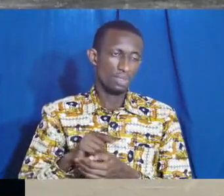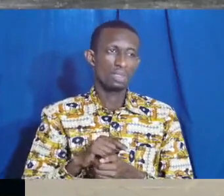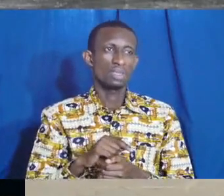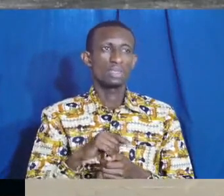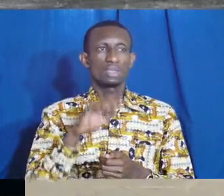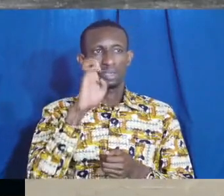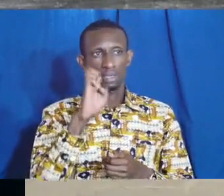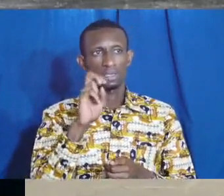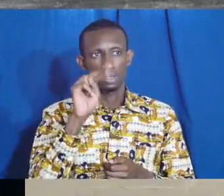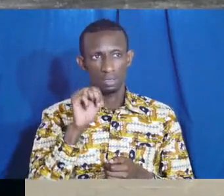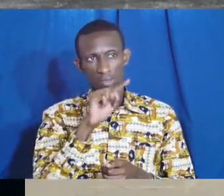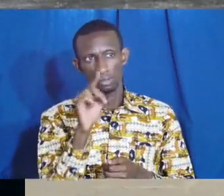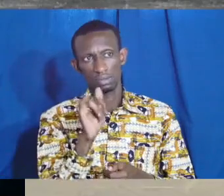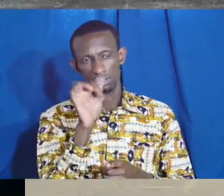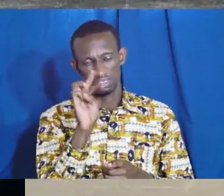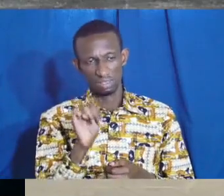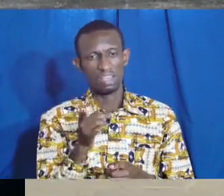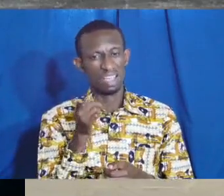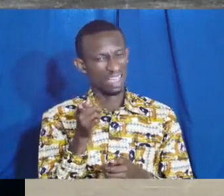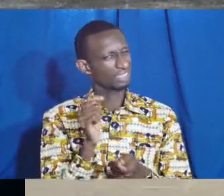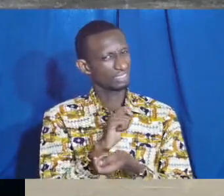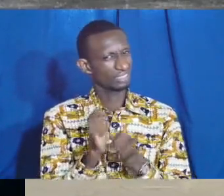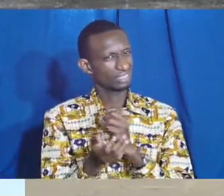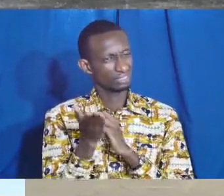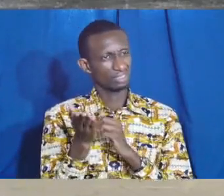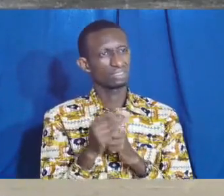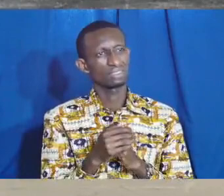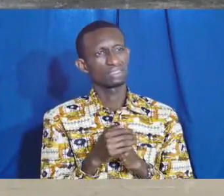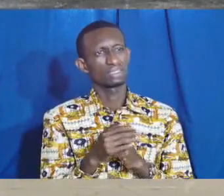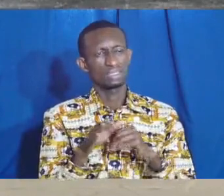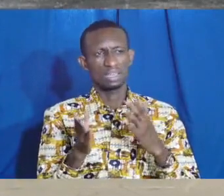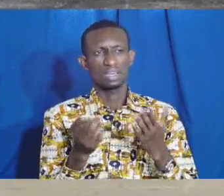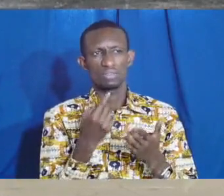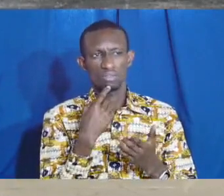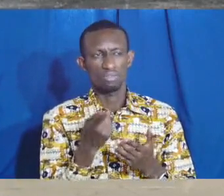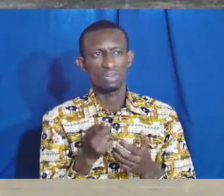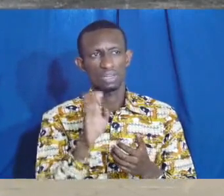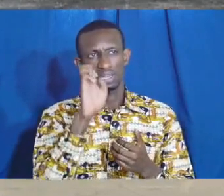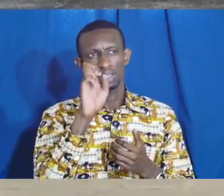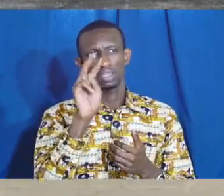are affected. Let's say here you can say the